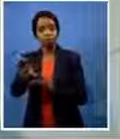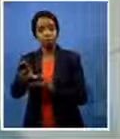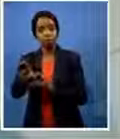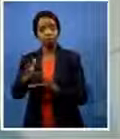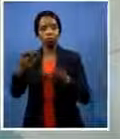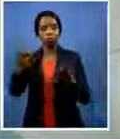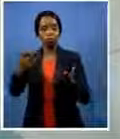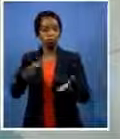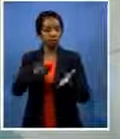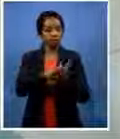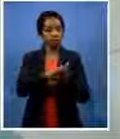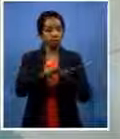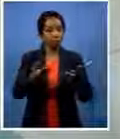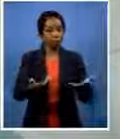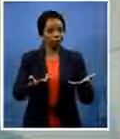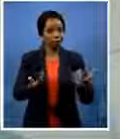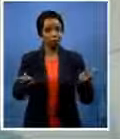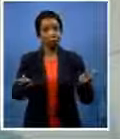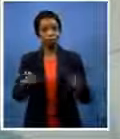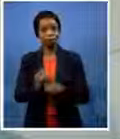globally. This is something that impacts